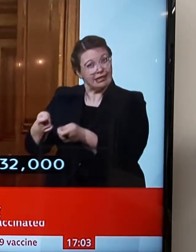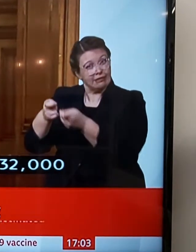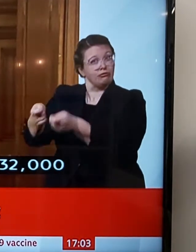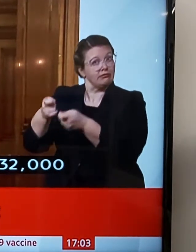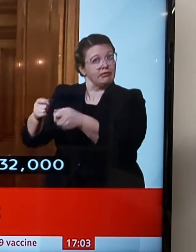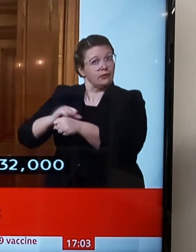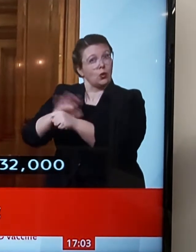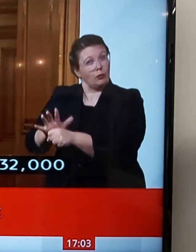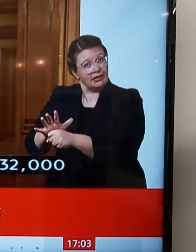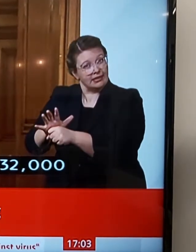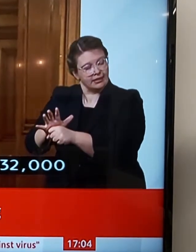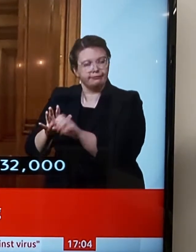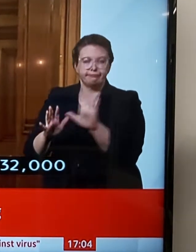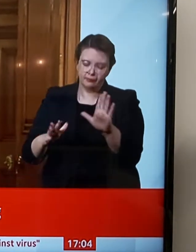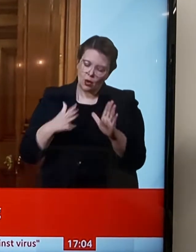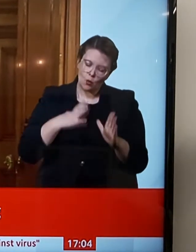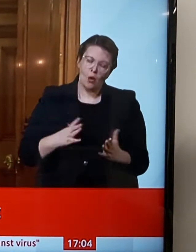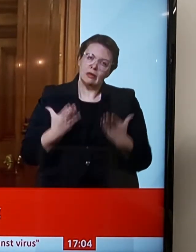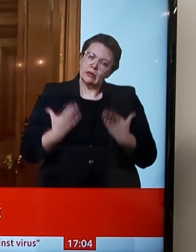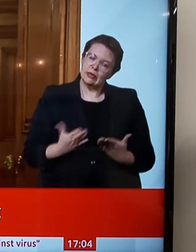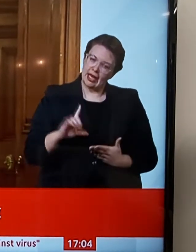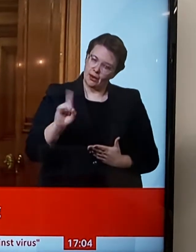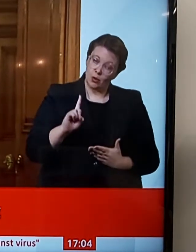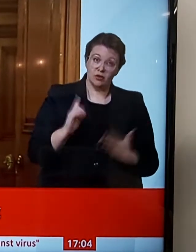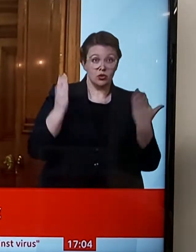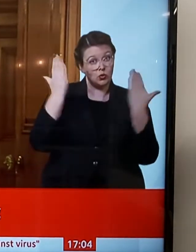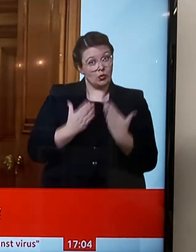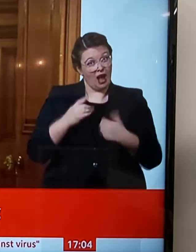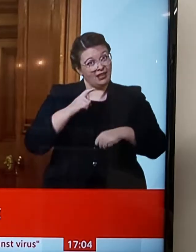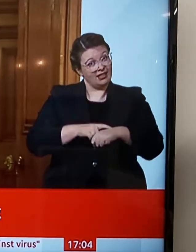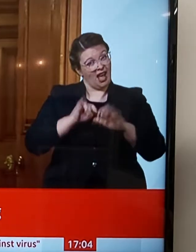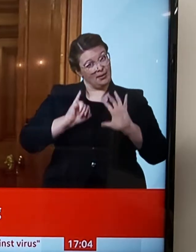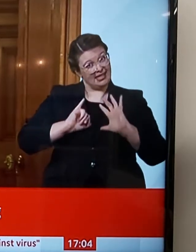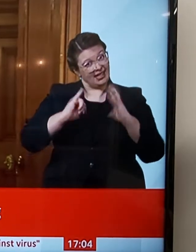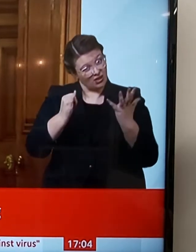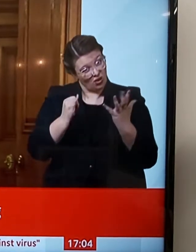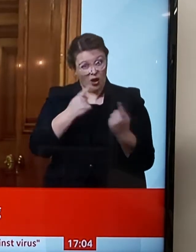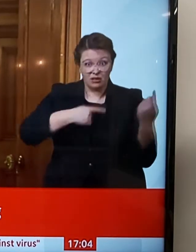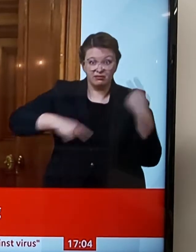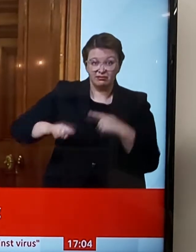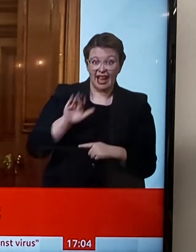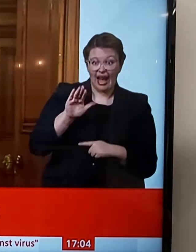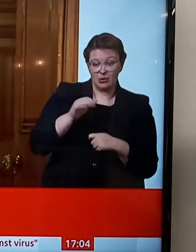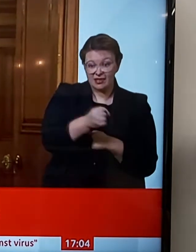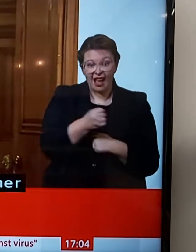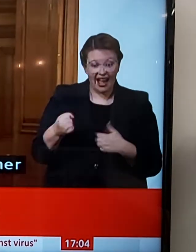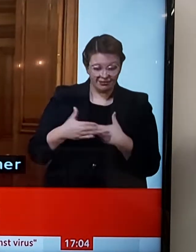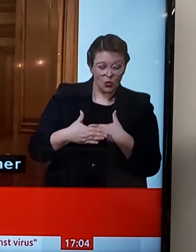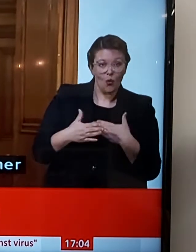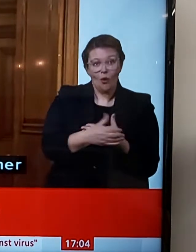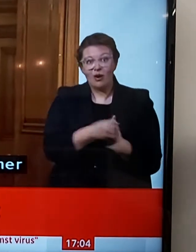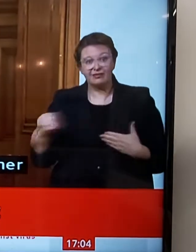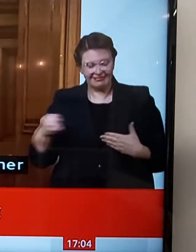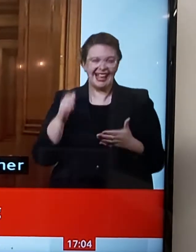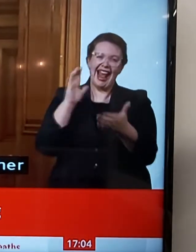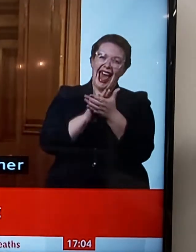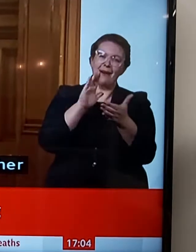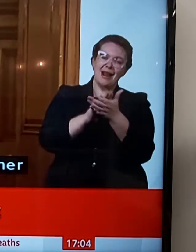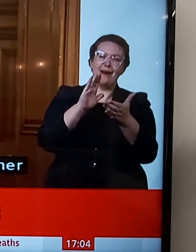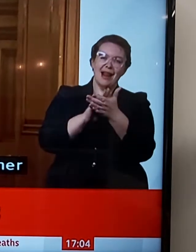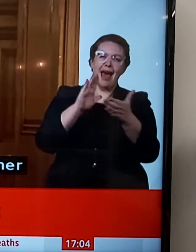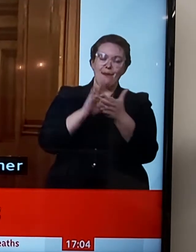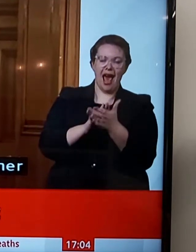let's clap together for Captain Tom at 6 p.m. And let's clap for the spirit of optimism